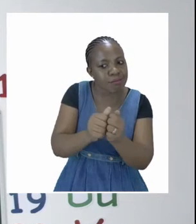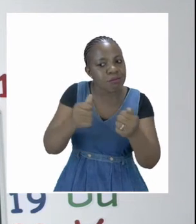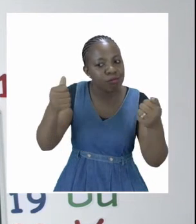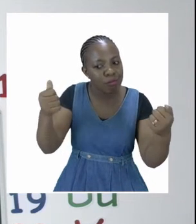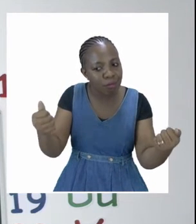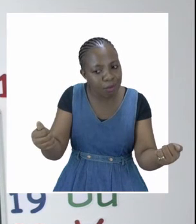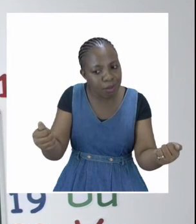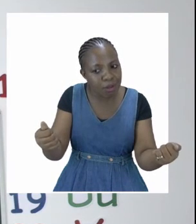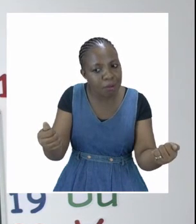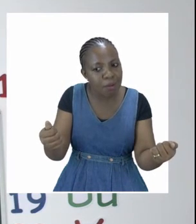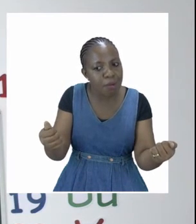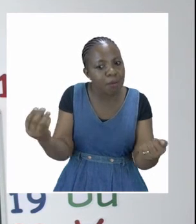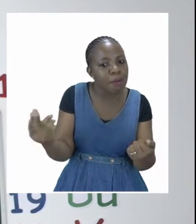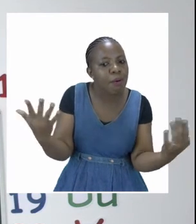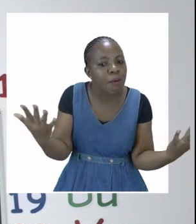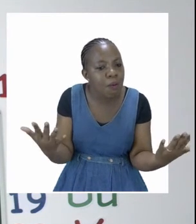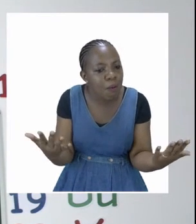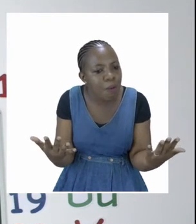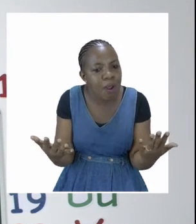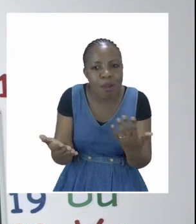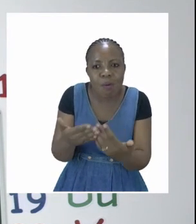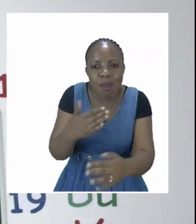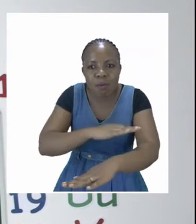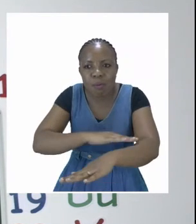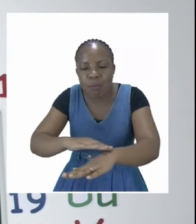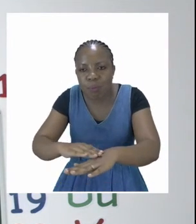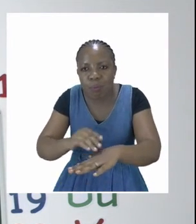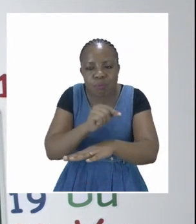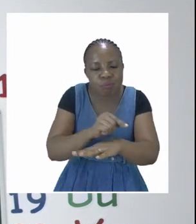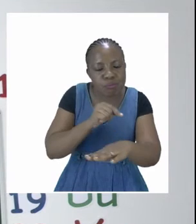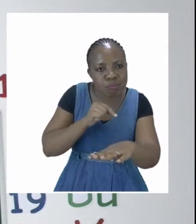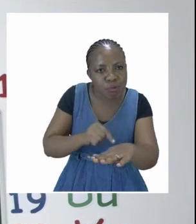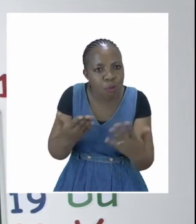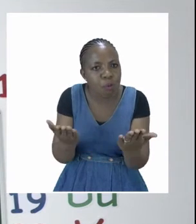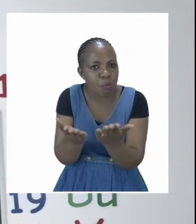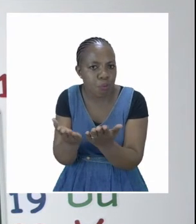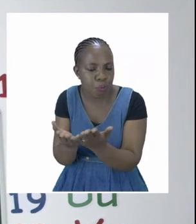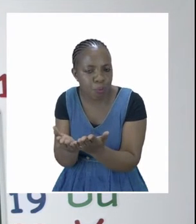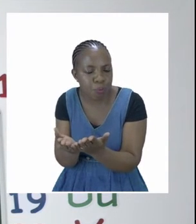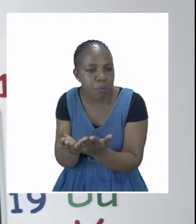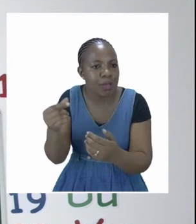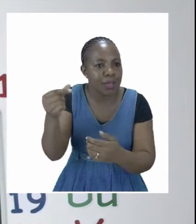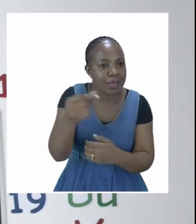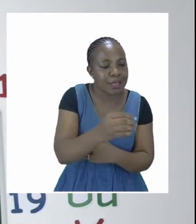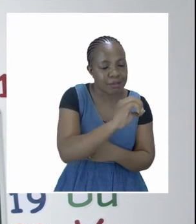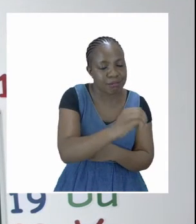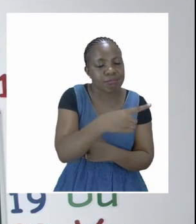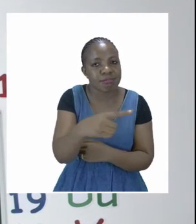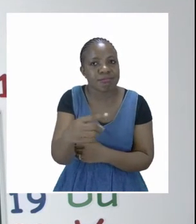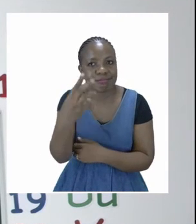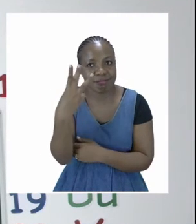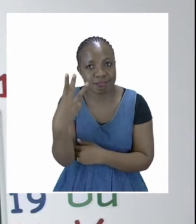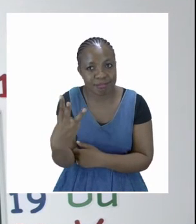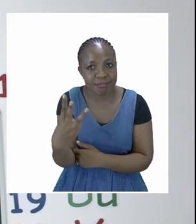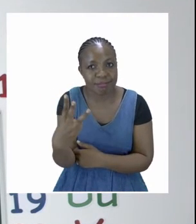every Monday to Thursday for pre-primary up until Grade 3. The